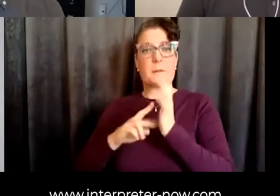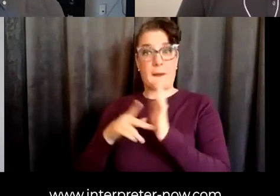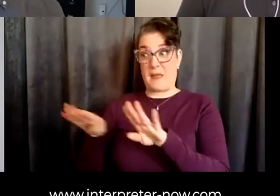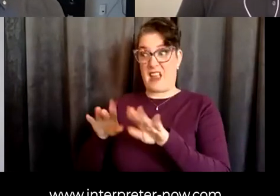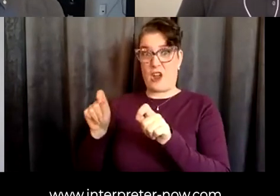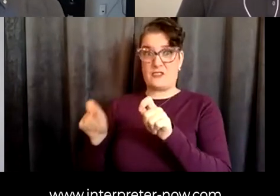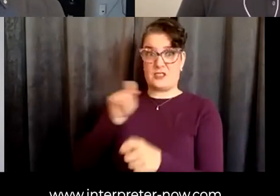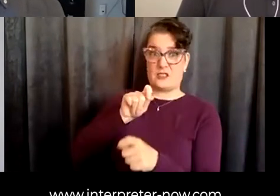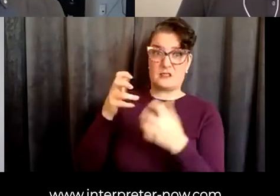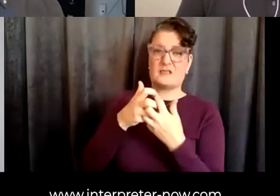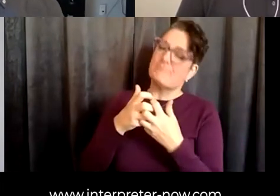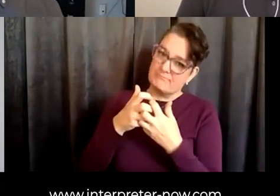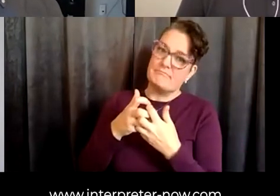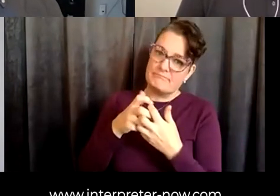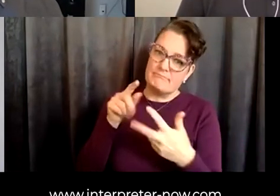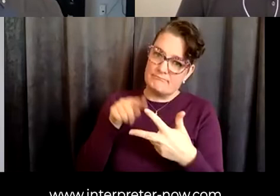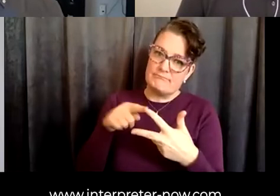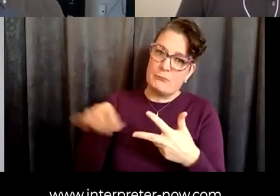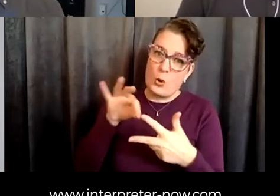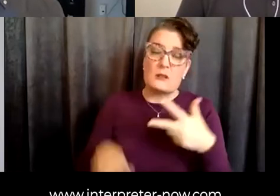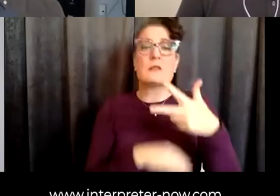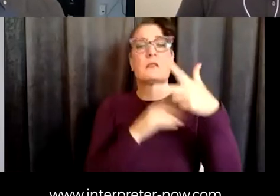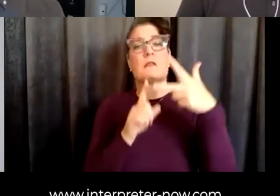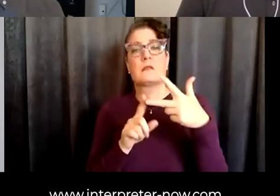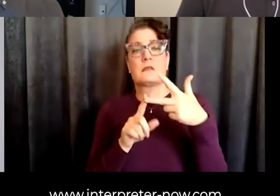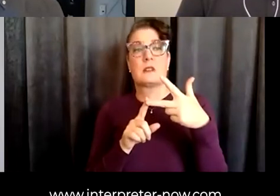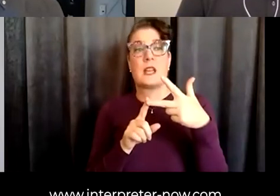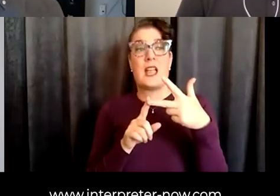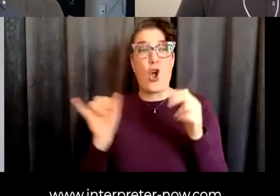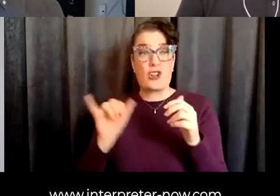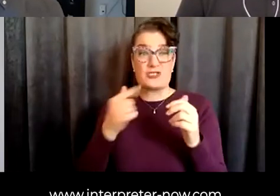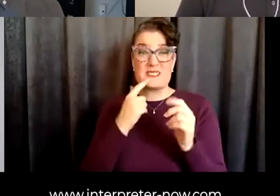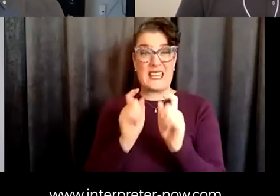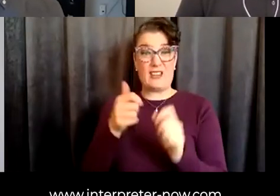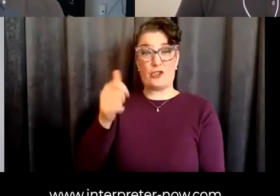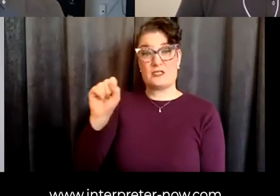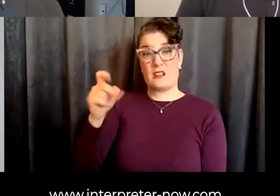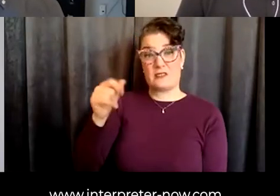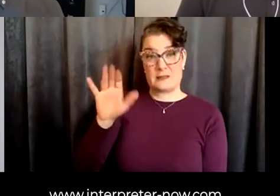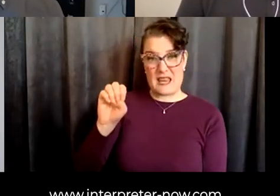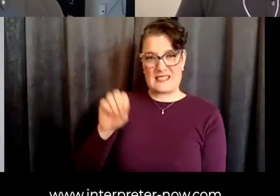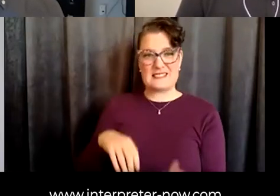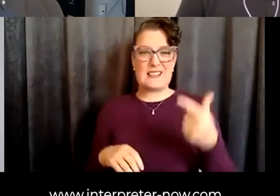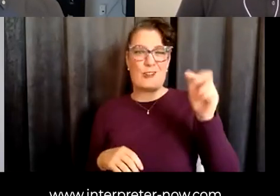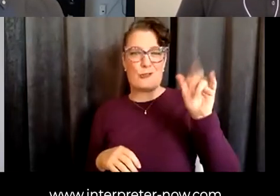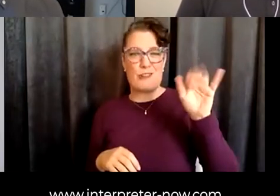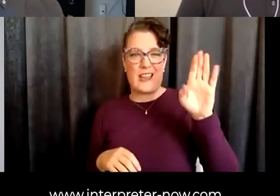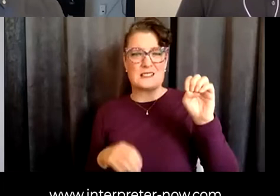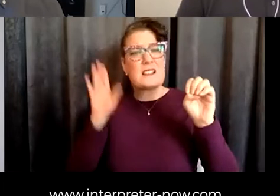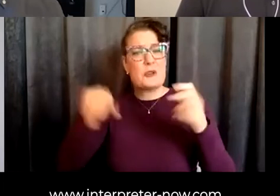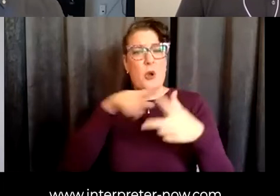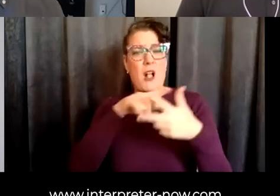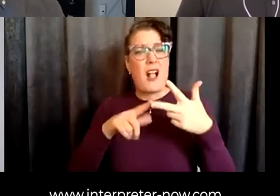another big thing. And then giving yourself, I always say, space and grace. All these are easier said than done.